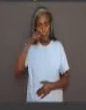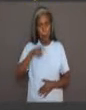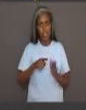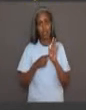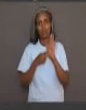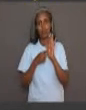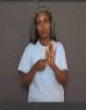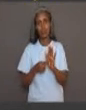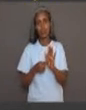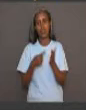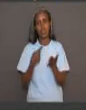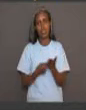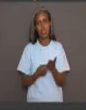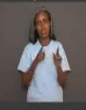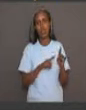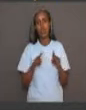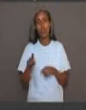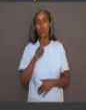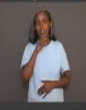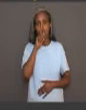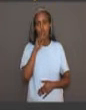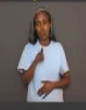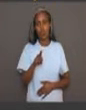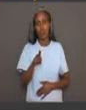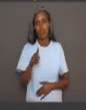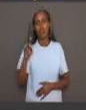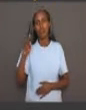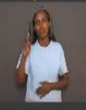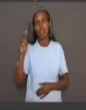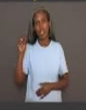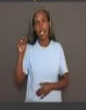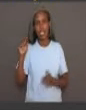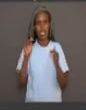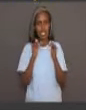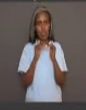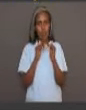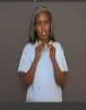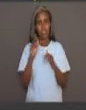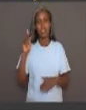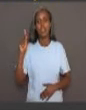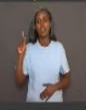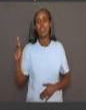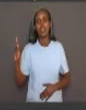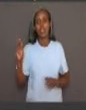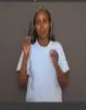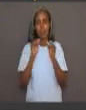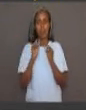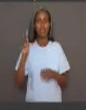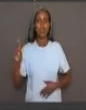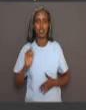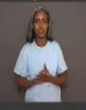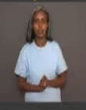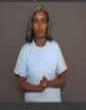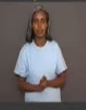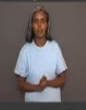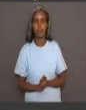show that this is also true for n equals k plus 1.